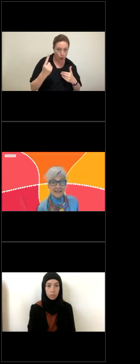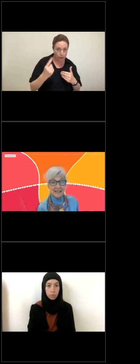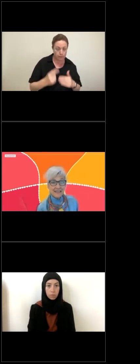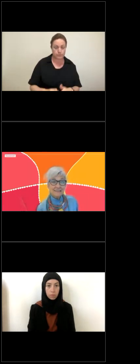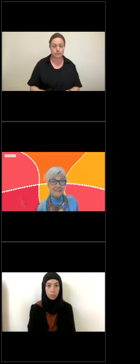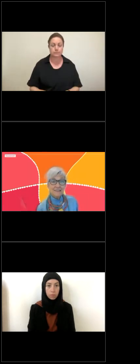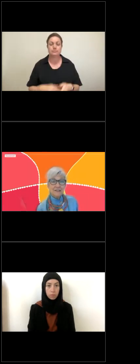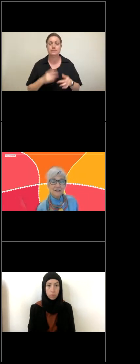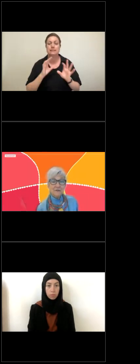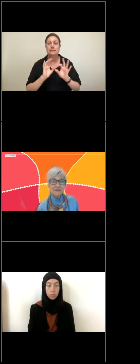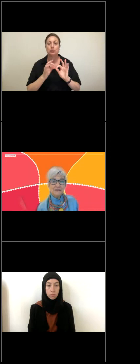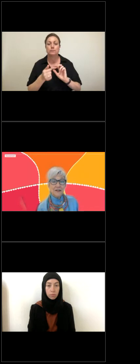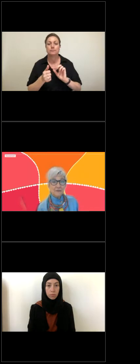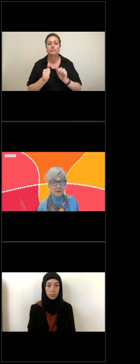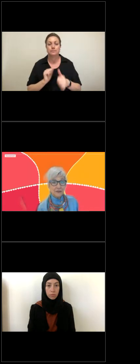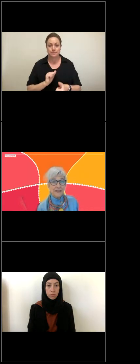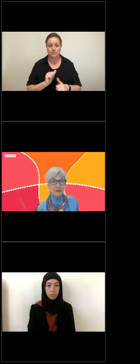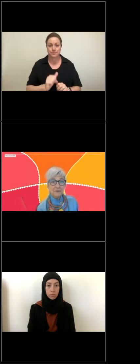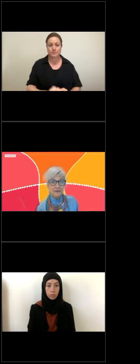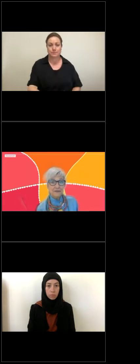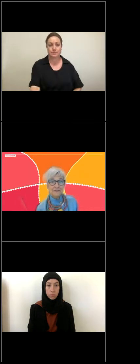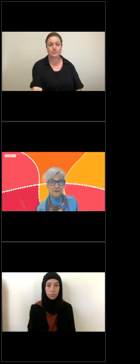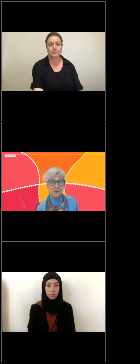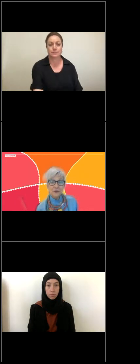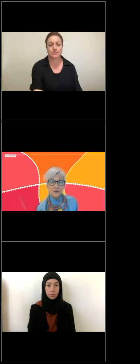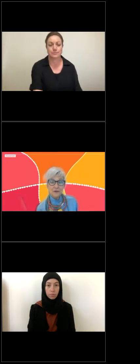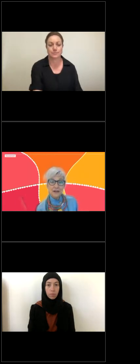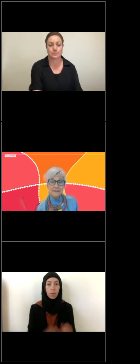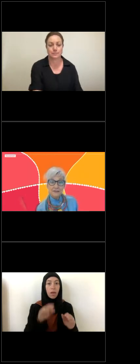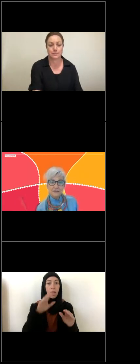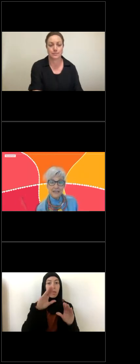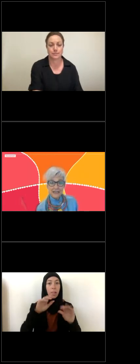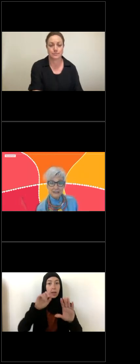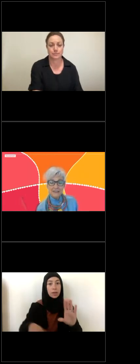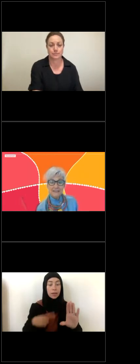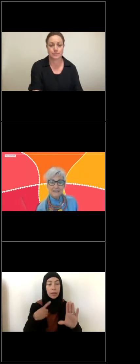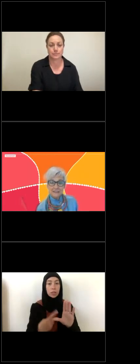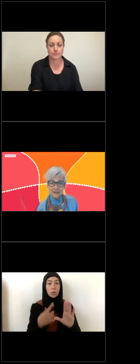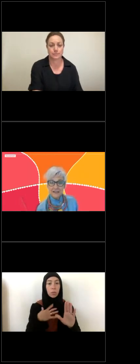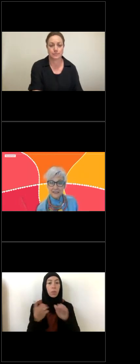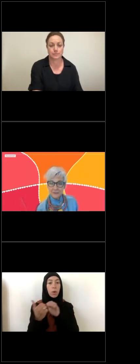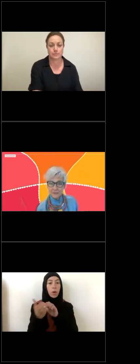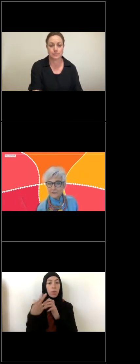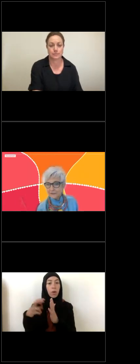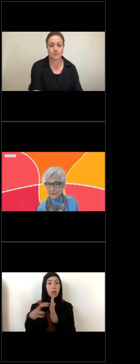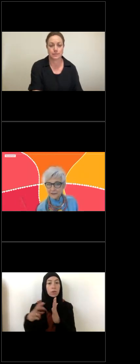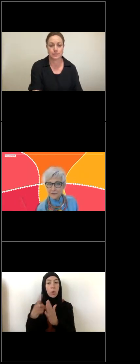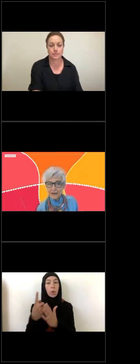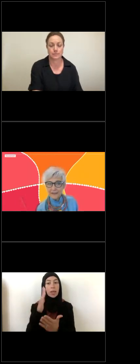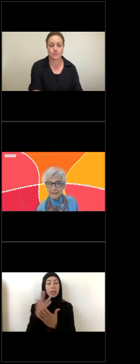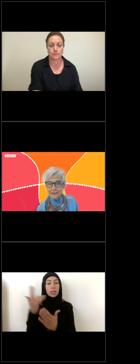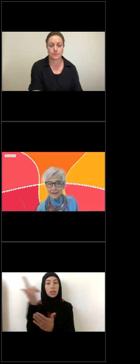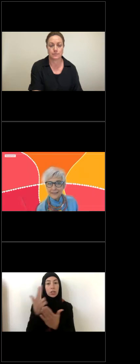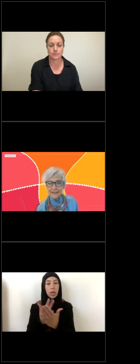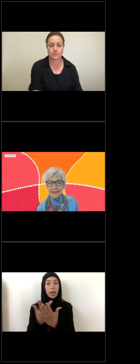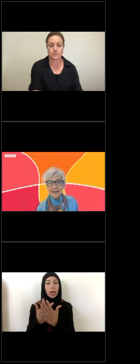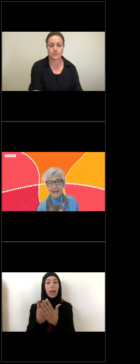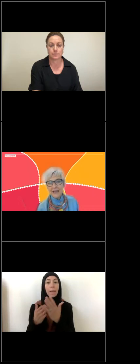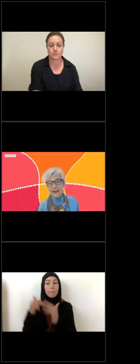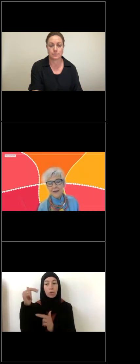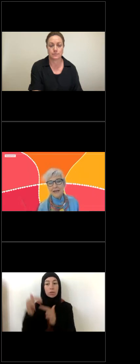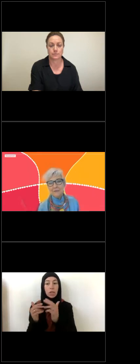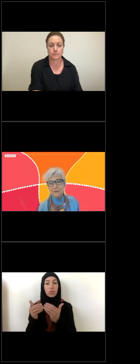And then next year, we'll start working with the STOM contractor who's actually designing, building and running the